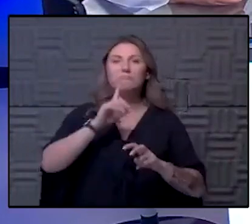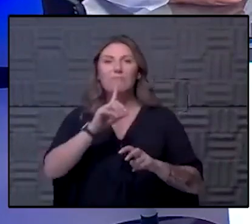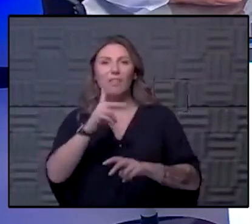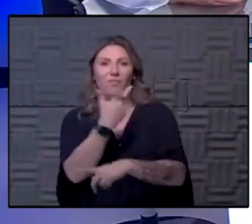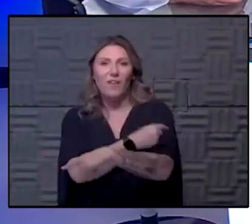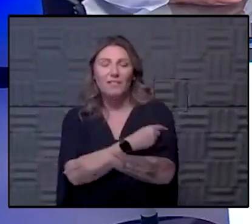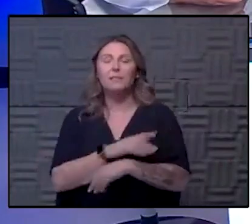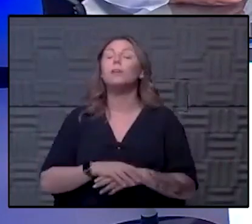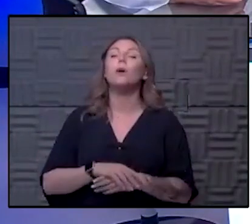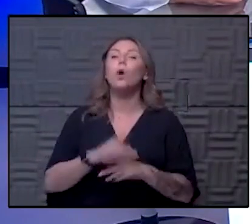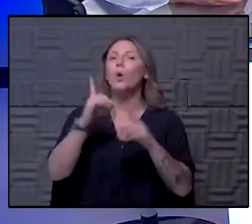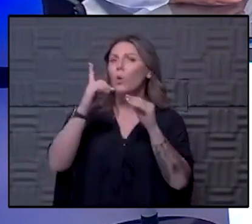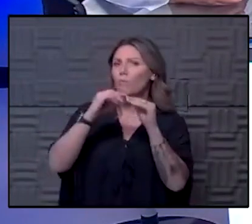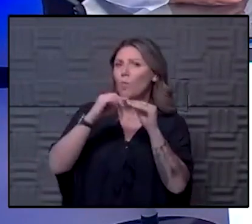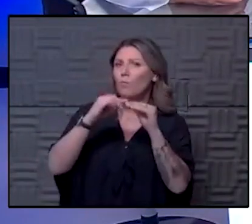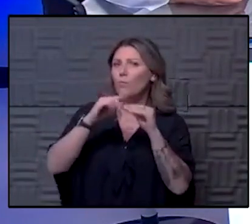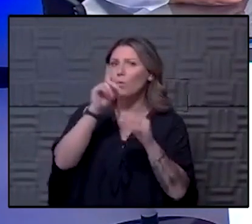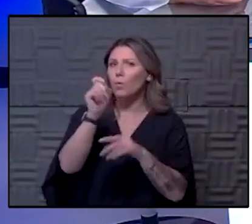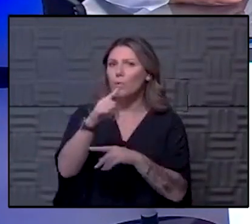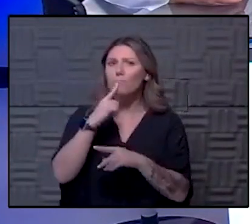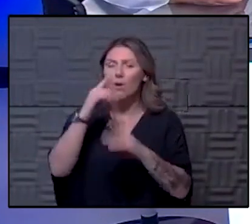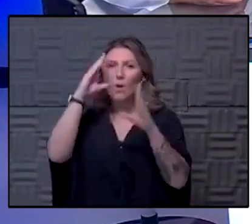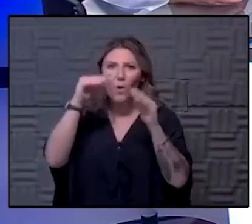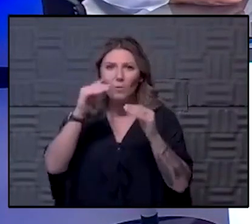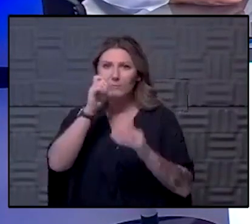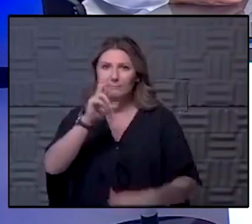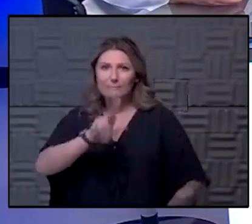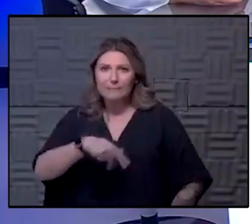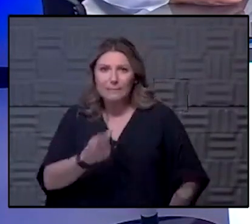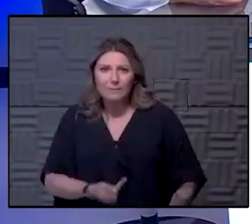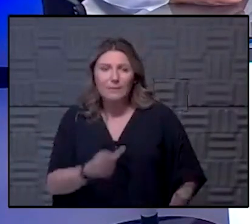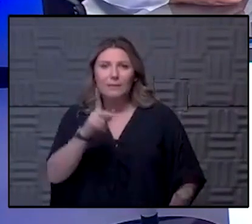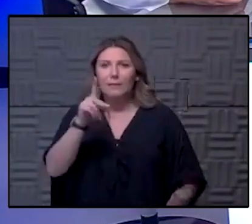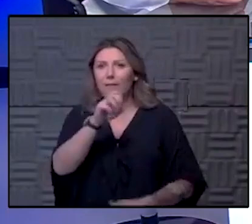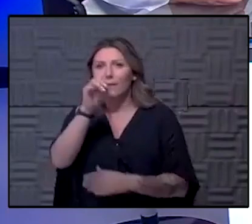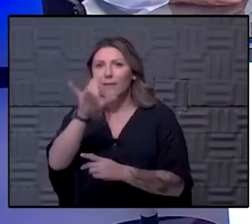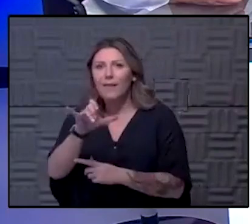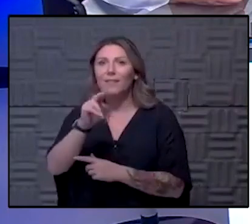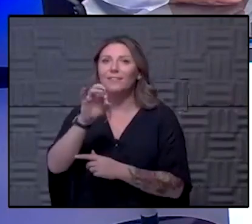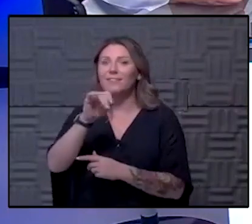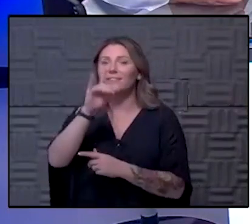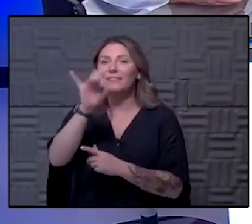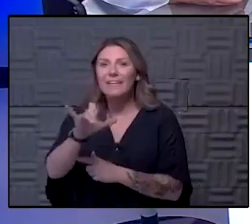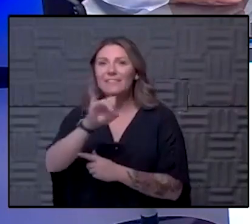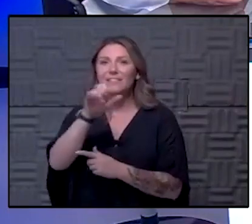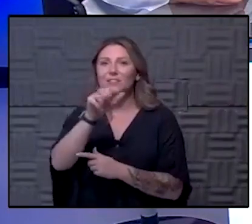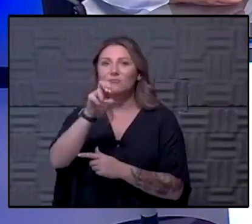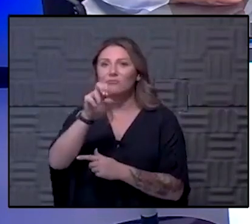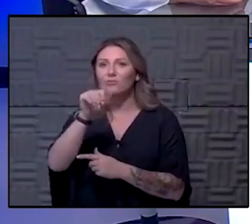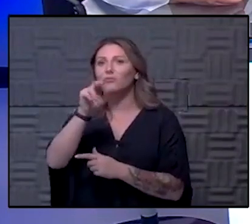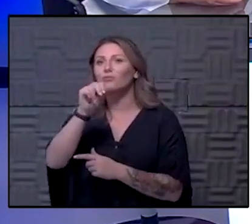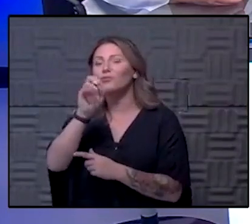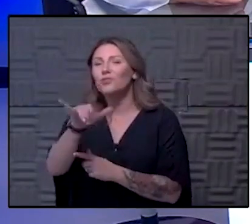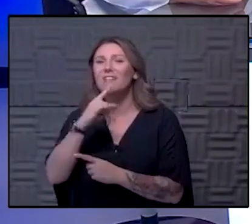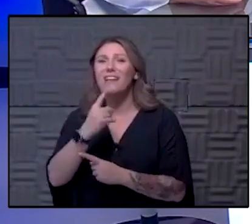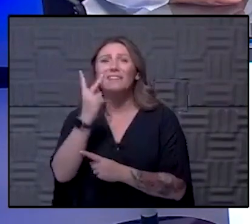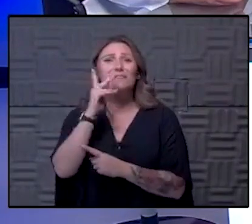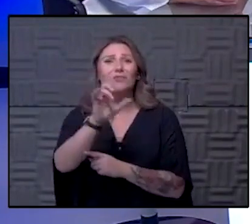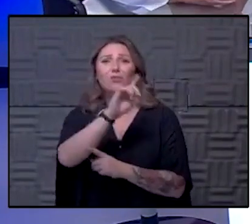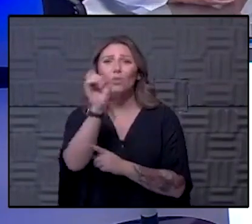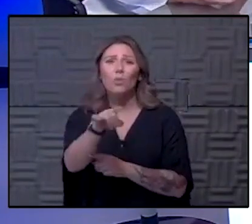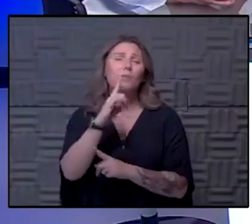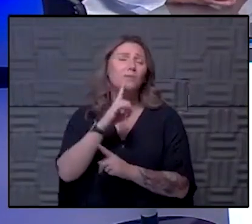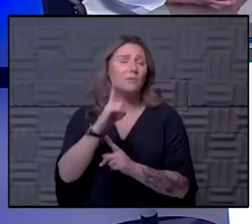for one more question, okay. And I hope that's not upsetting to Kelly and Nancy and Jeannie and others. I see your questions. You sparked